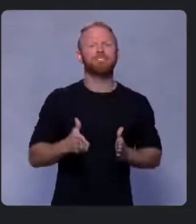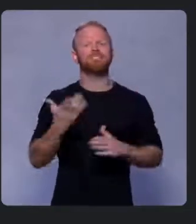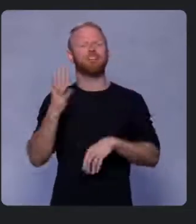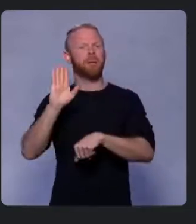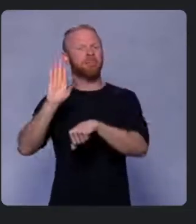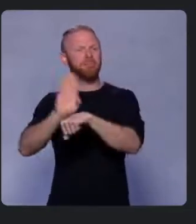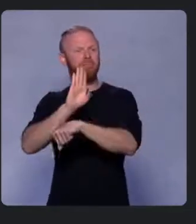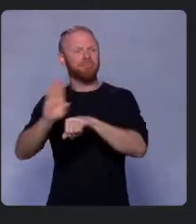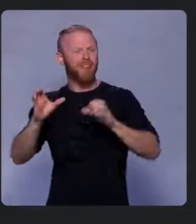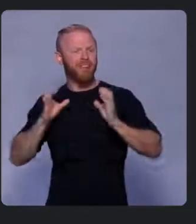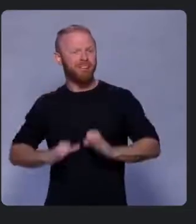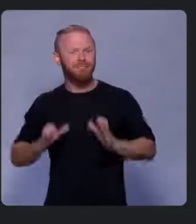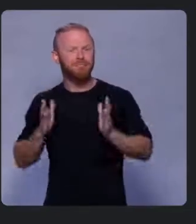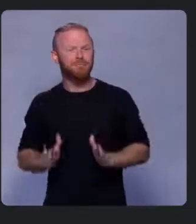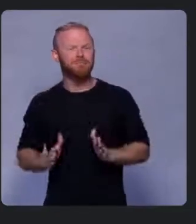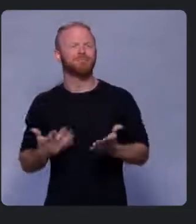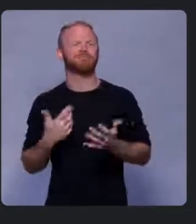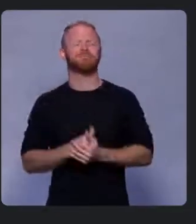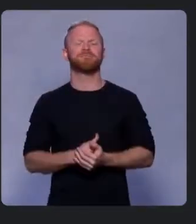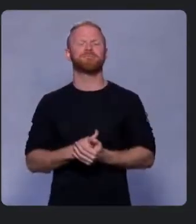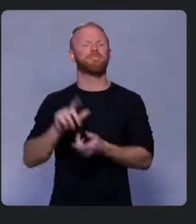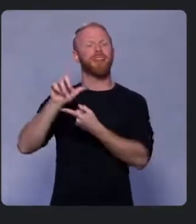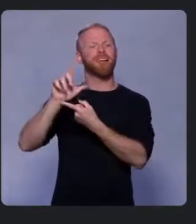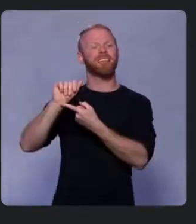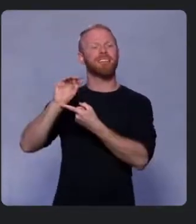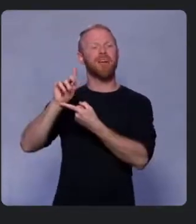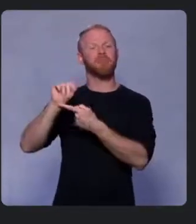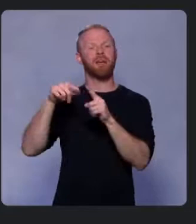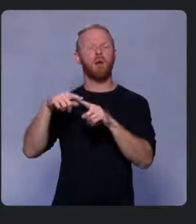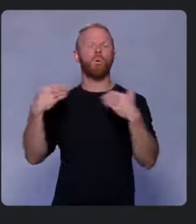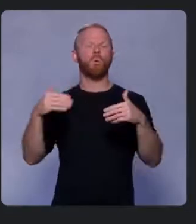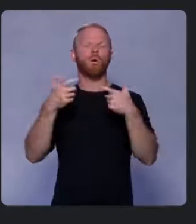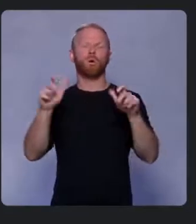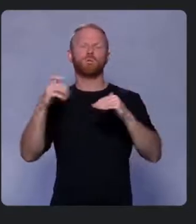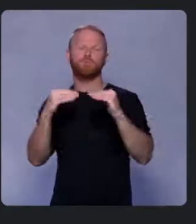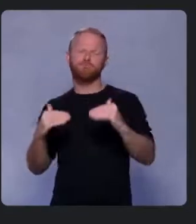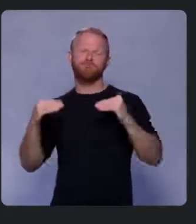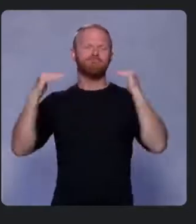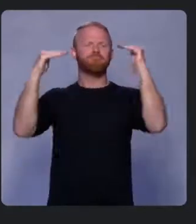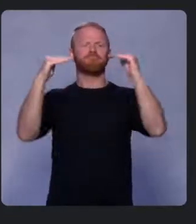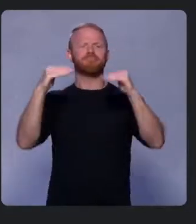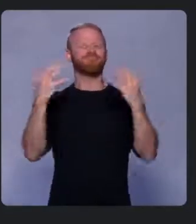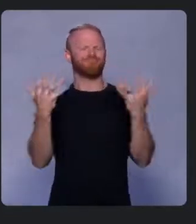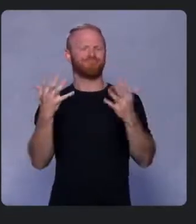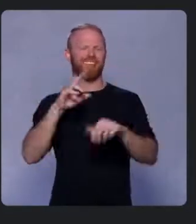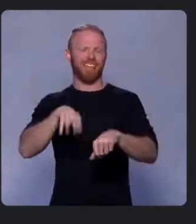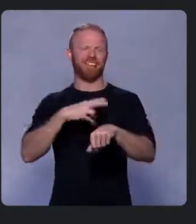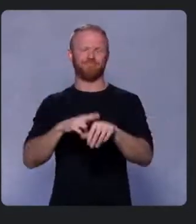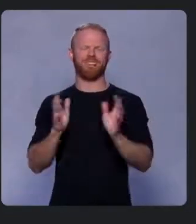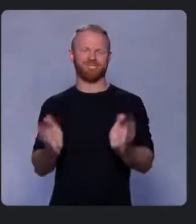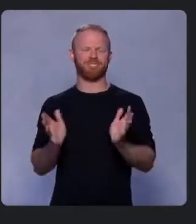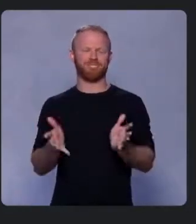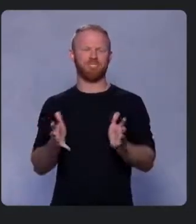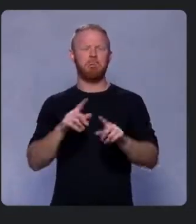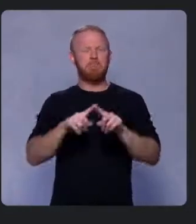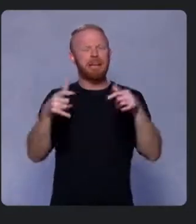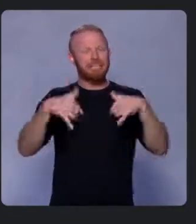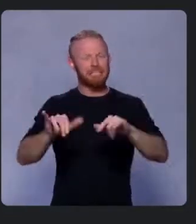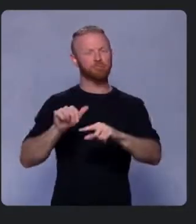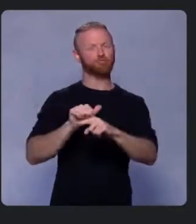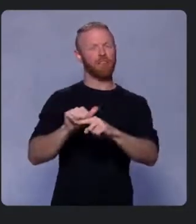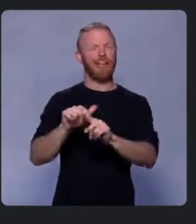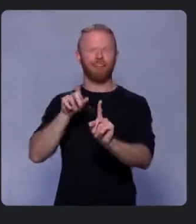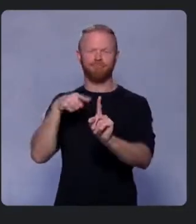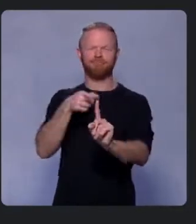customers. Lambda is a huge step forward in natural conversation, but it is still trained only on